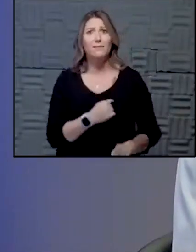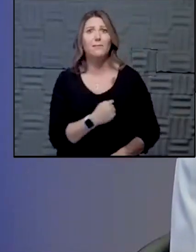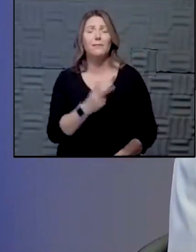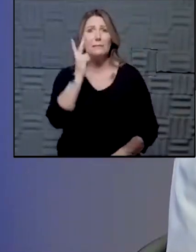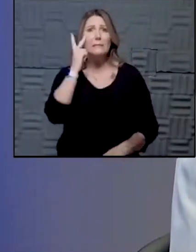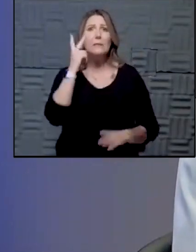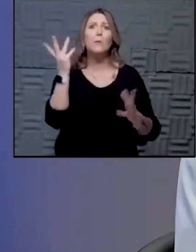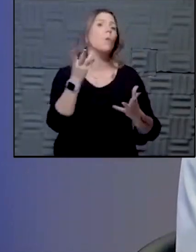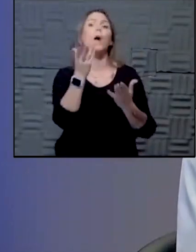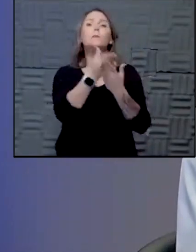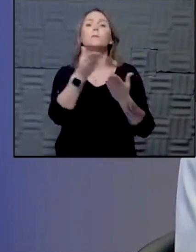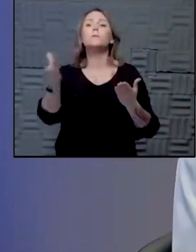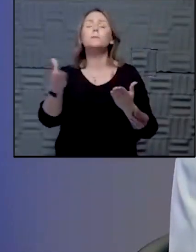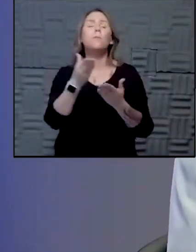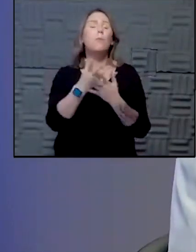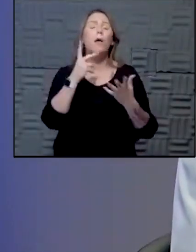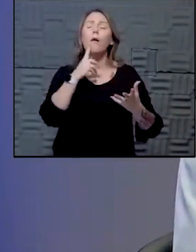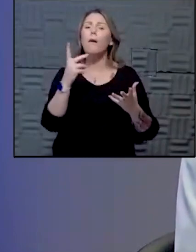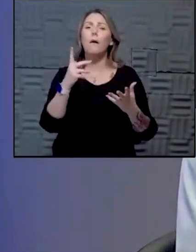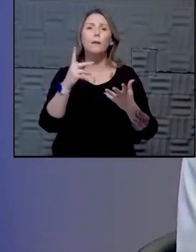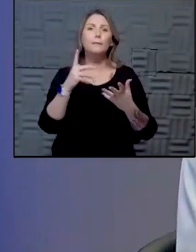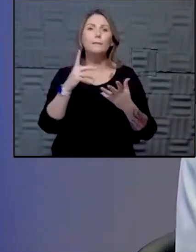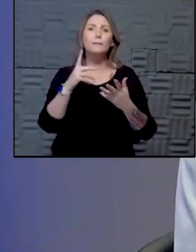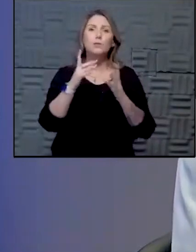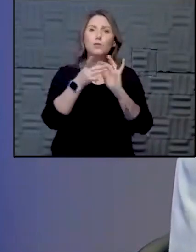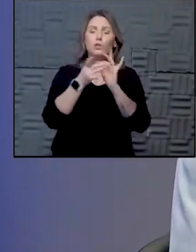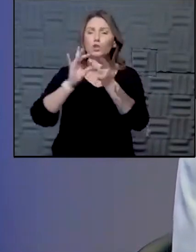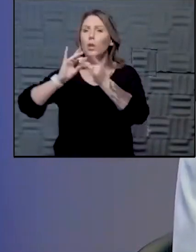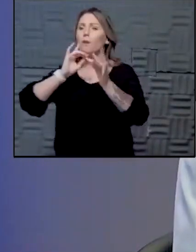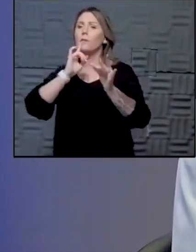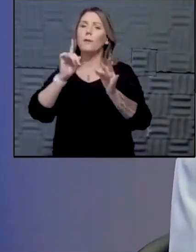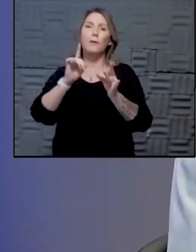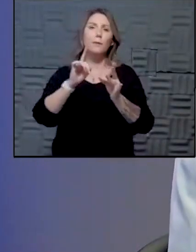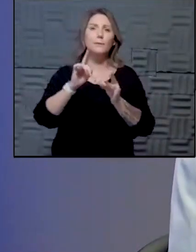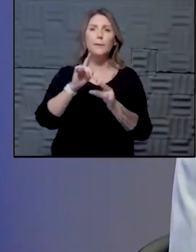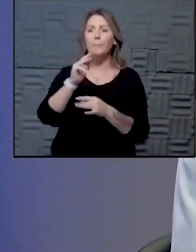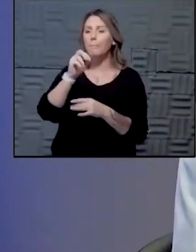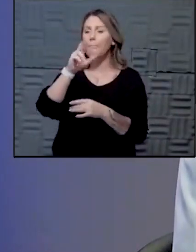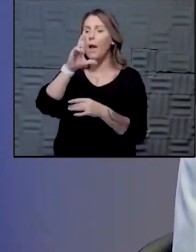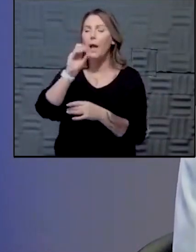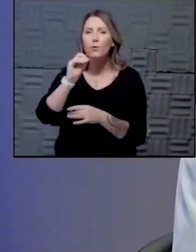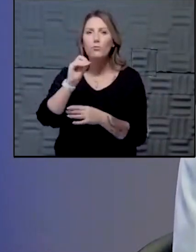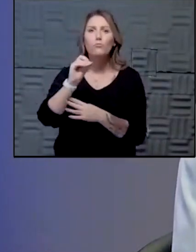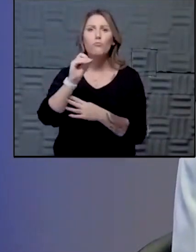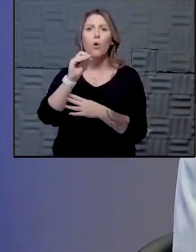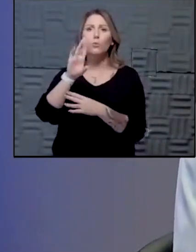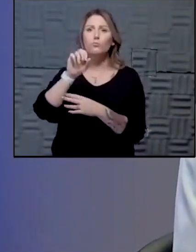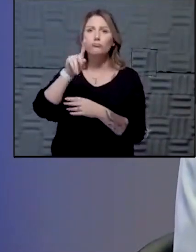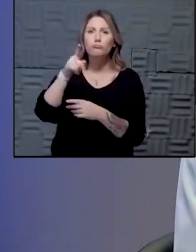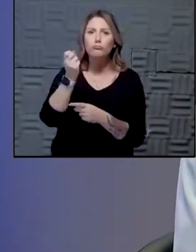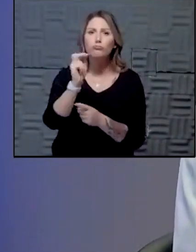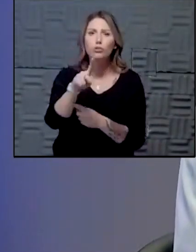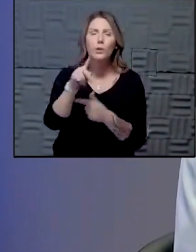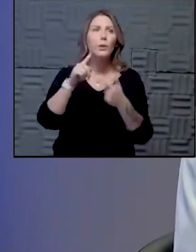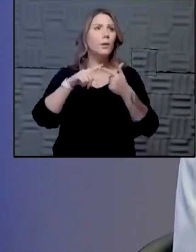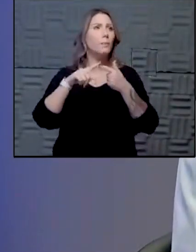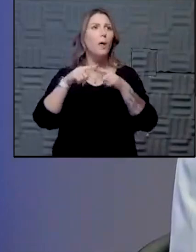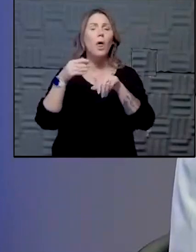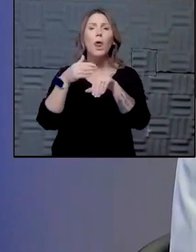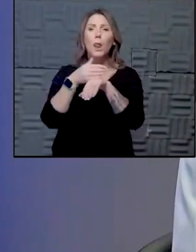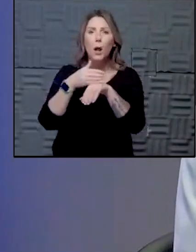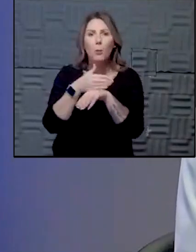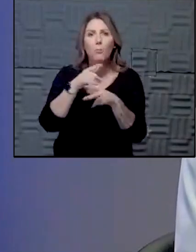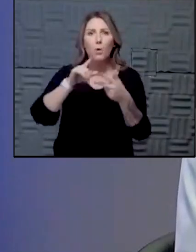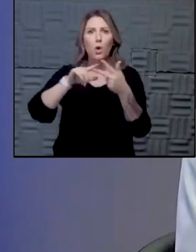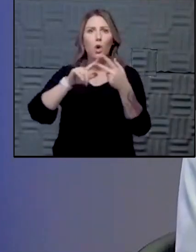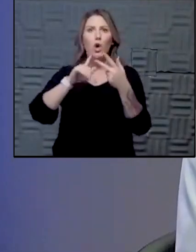supply chains, microchips, the ability to transport gas and lumber. We see that on a real everyday basis, and it will only get worse. So the only